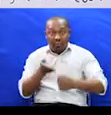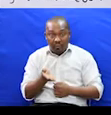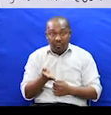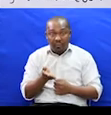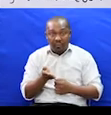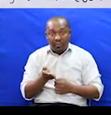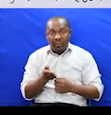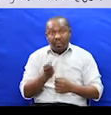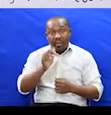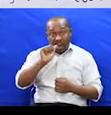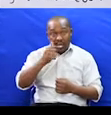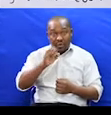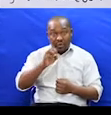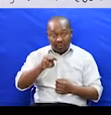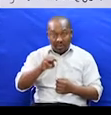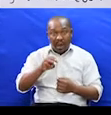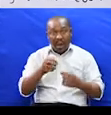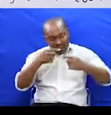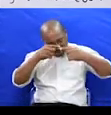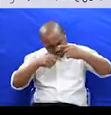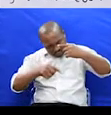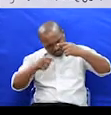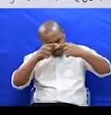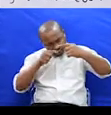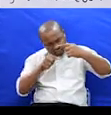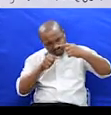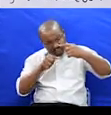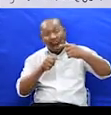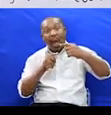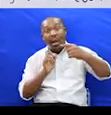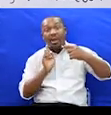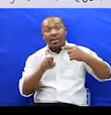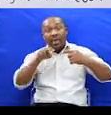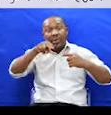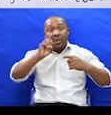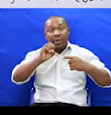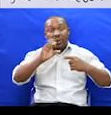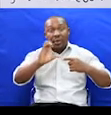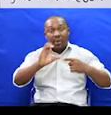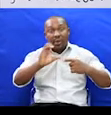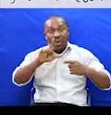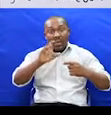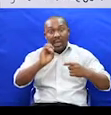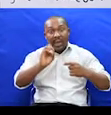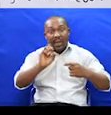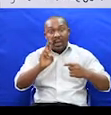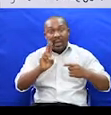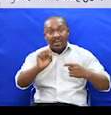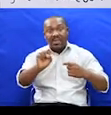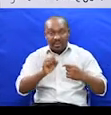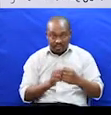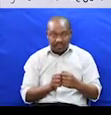atom, there is what? A nucleus. This nucleus, there is a nucleus. This